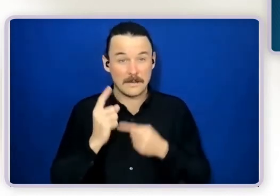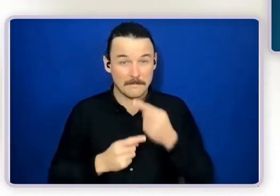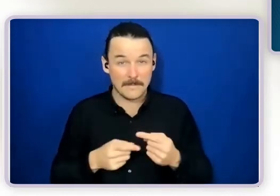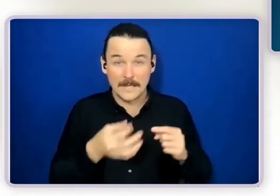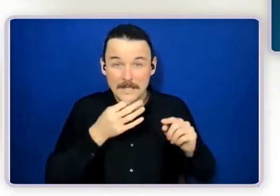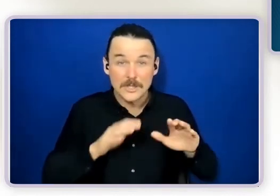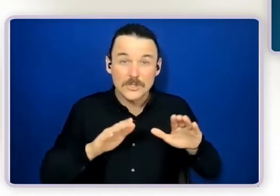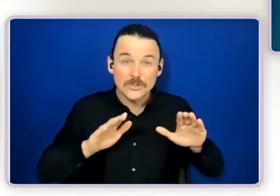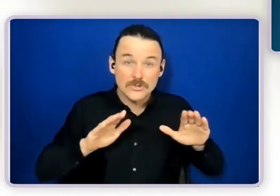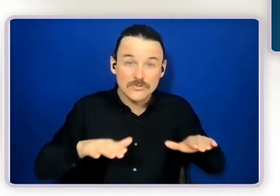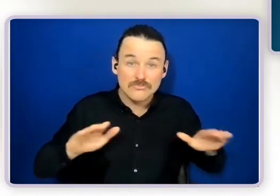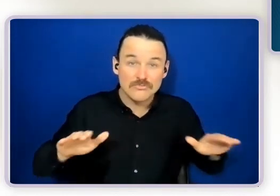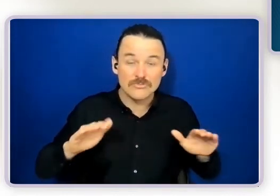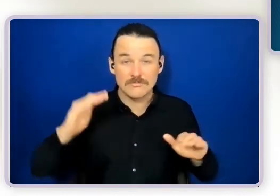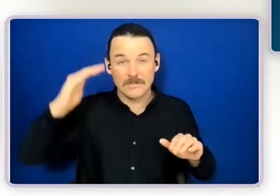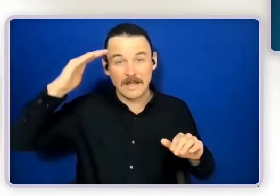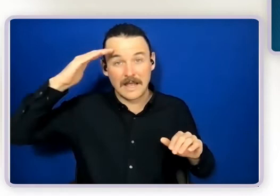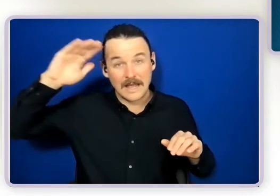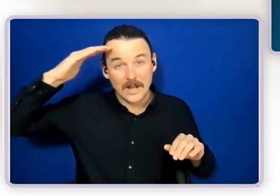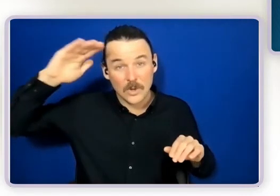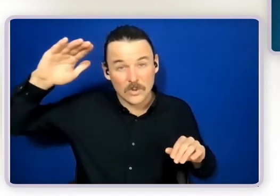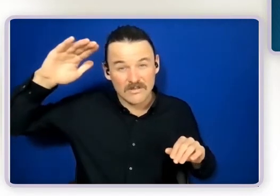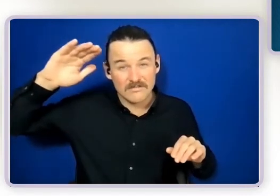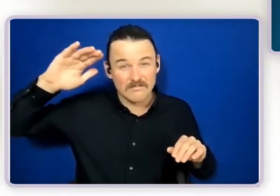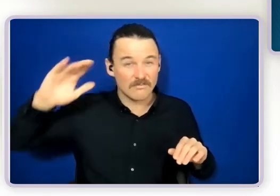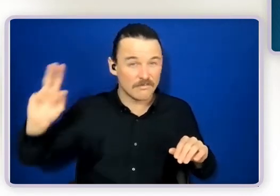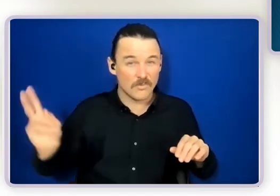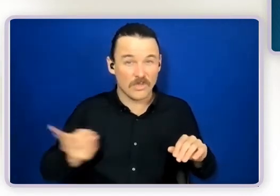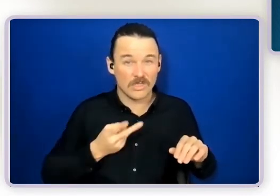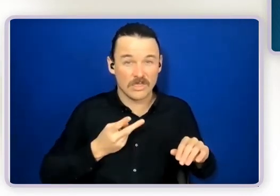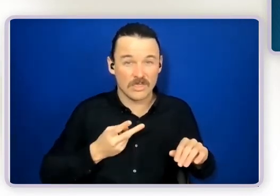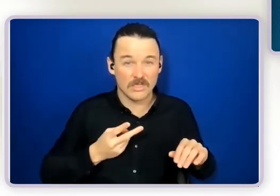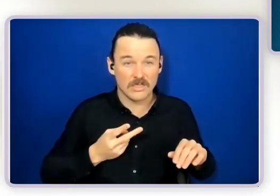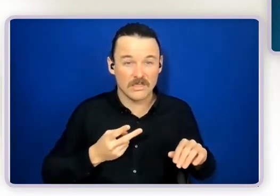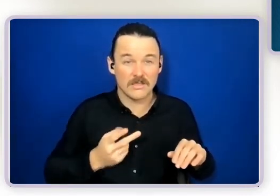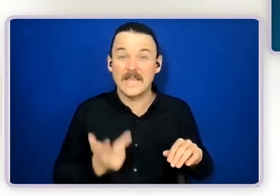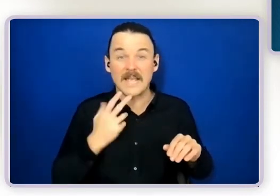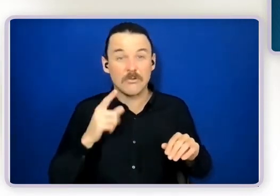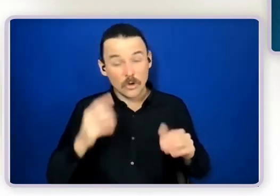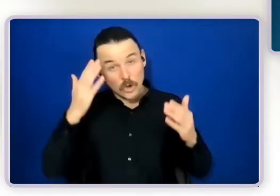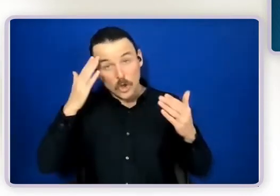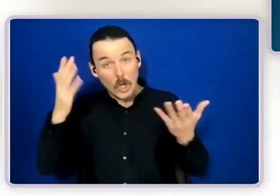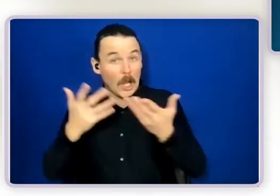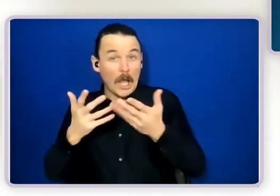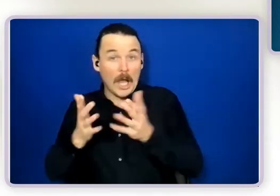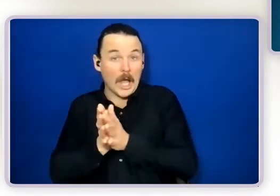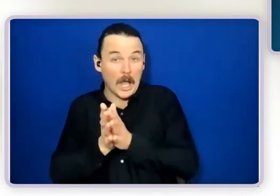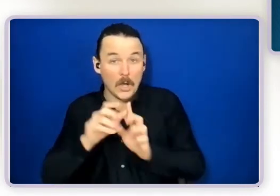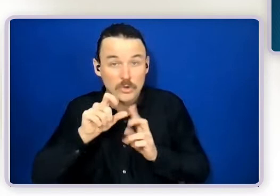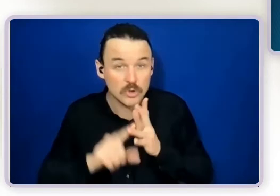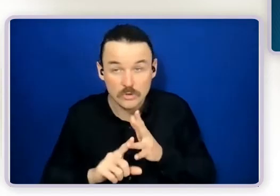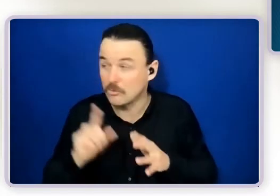talking about adults, and if you don't know what you're doing and you put yourself forward as doing that and you are